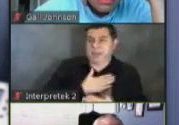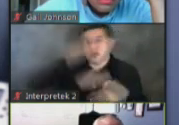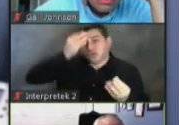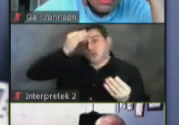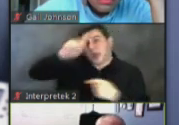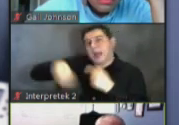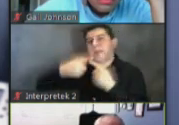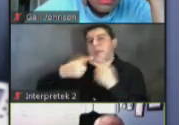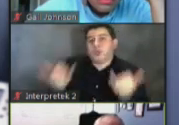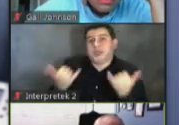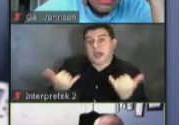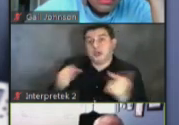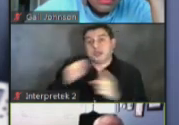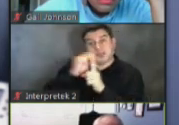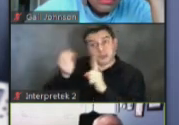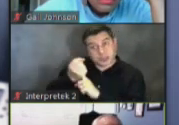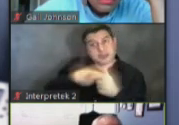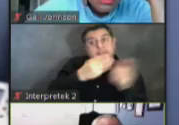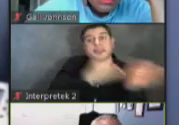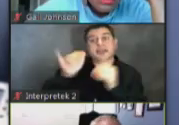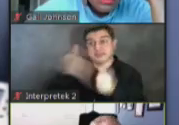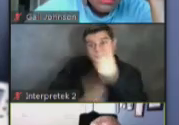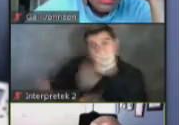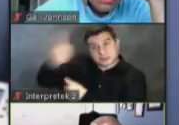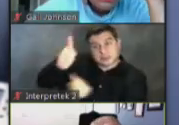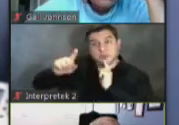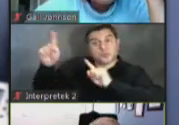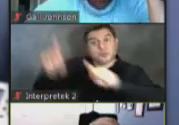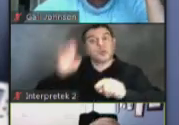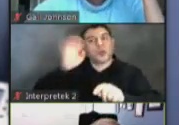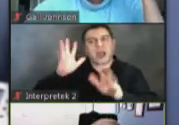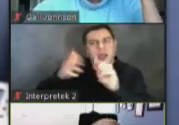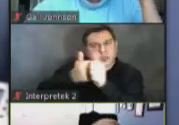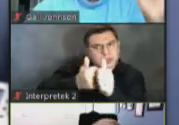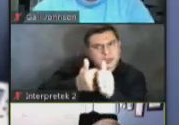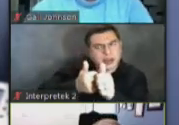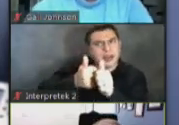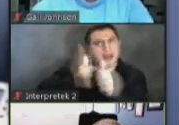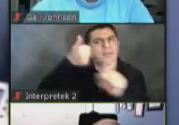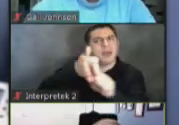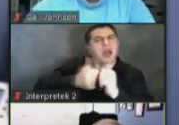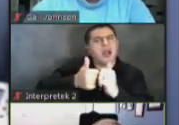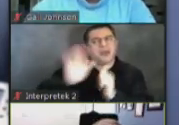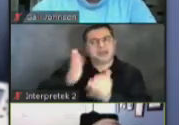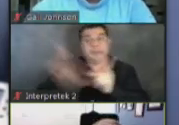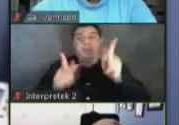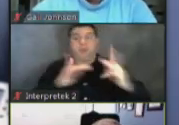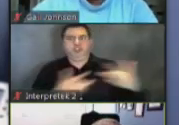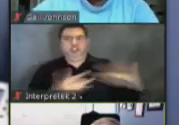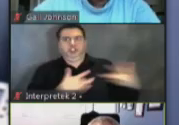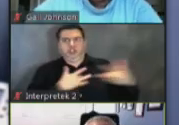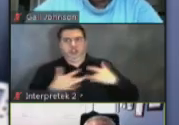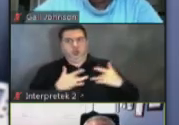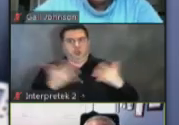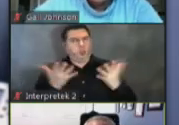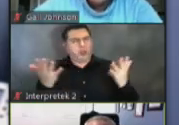order would do, and some concerns that I have before we proceed further along